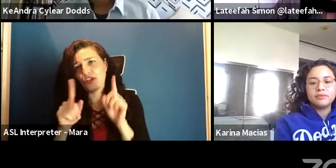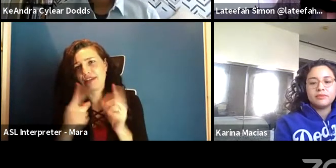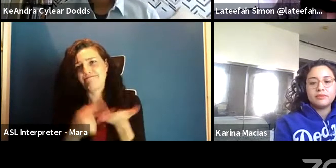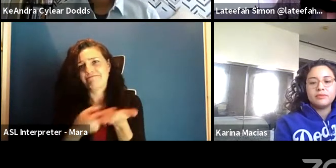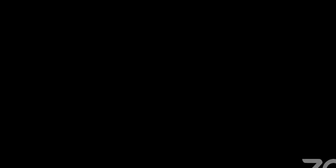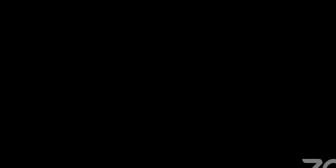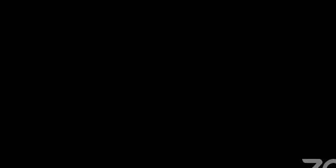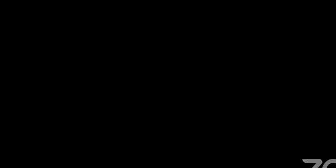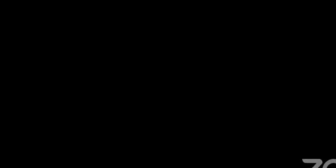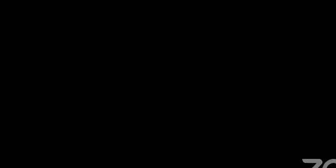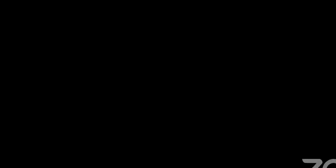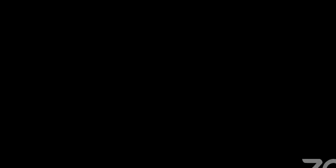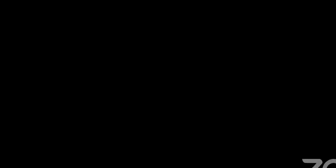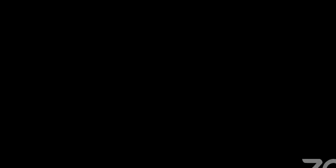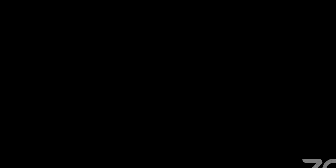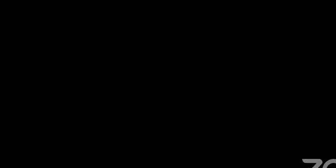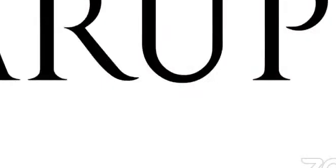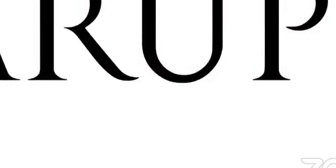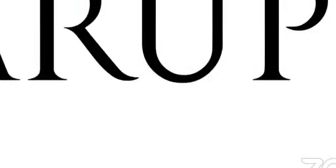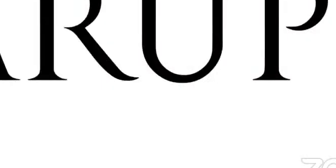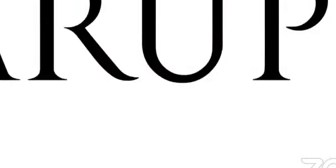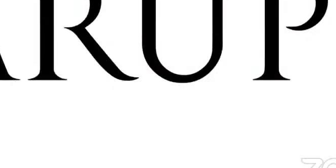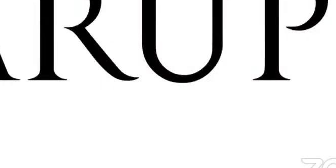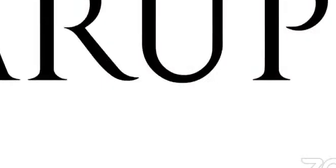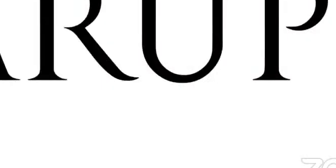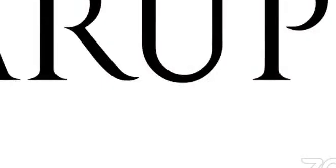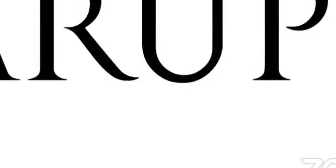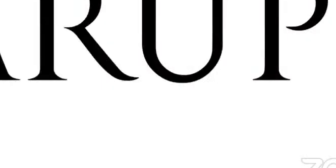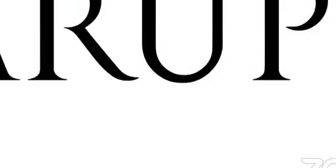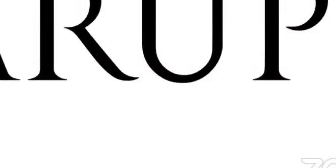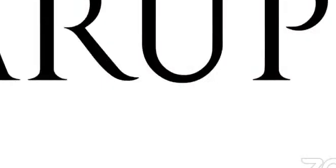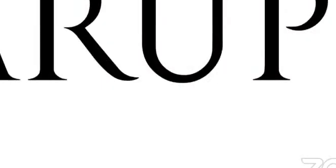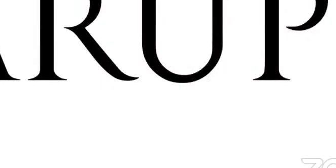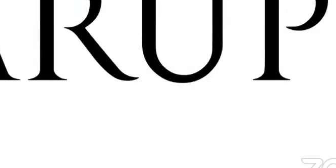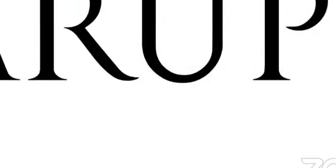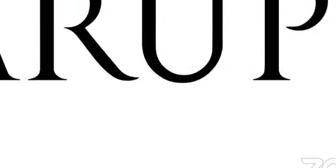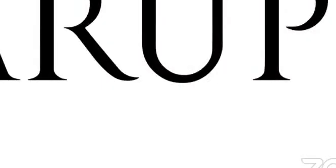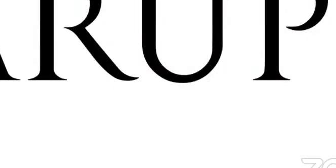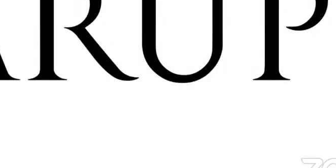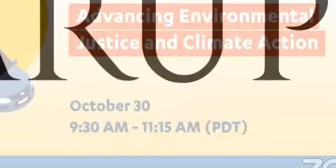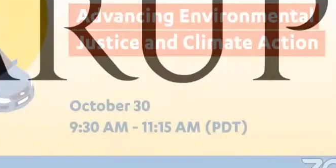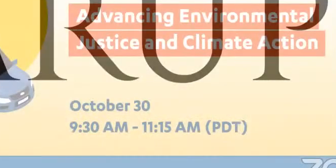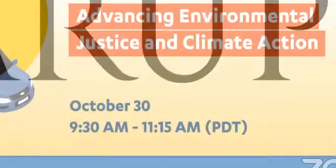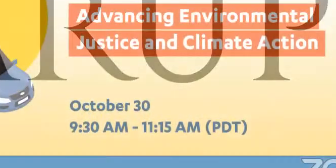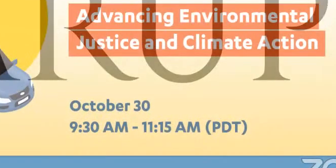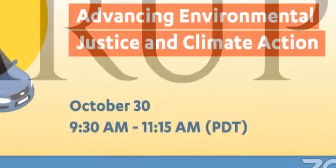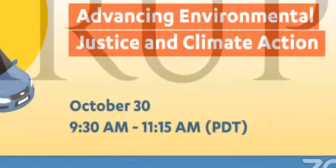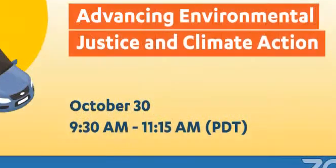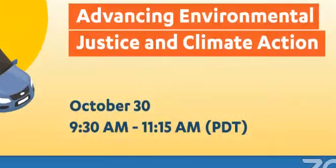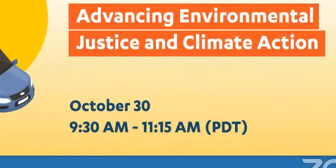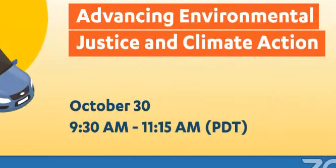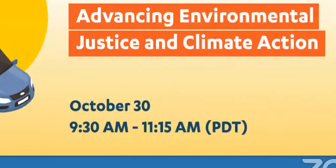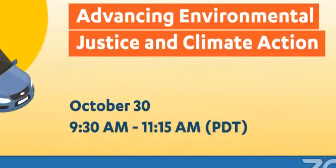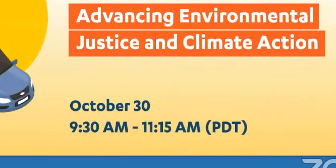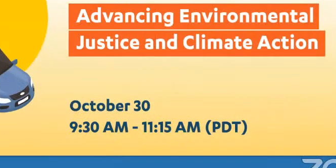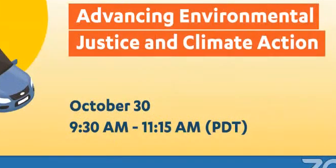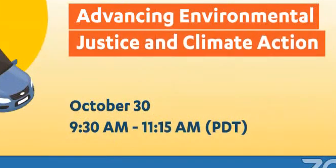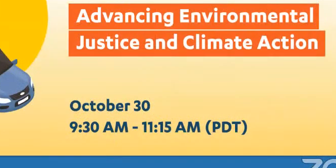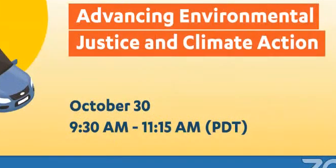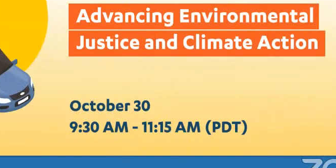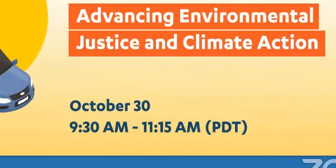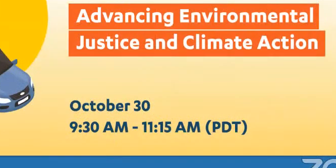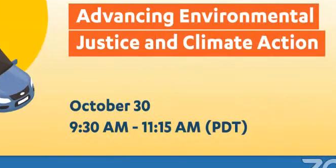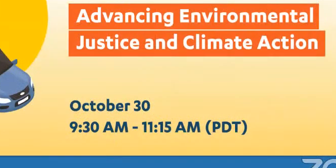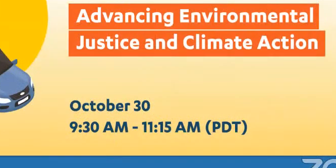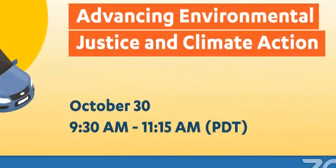you to Arup for sponsoring this session. And our next session coming up will be on